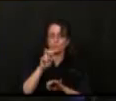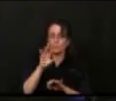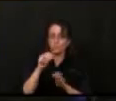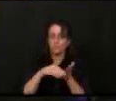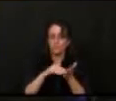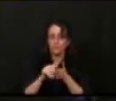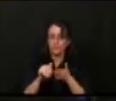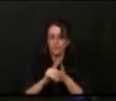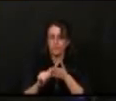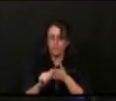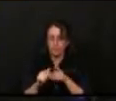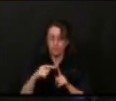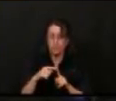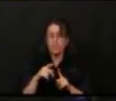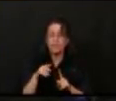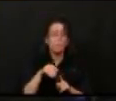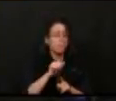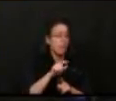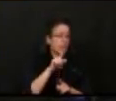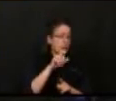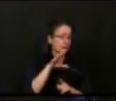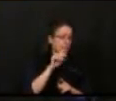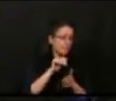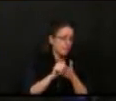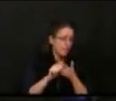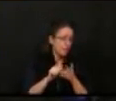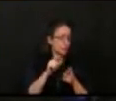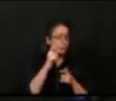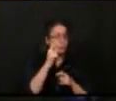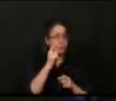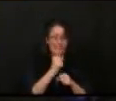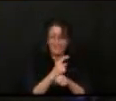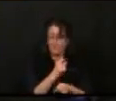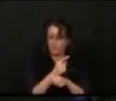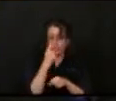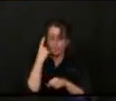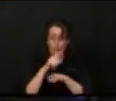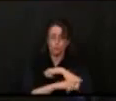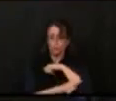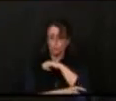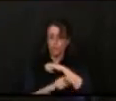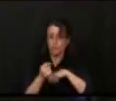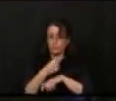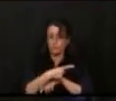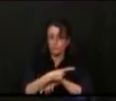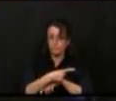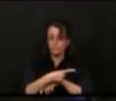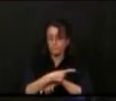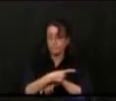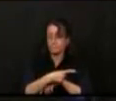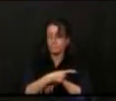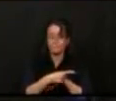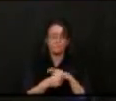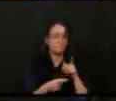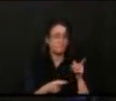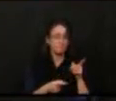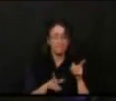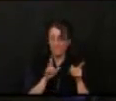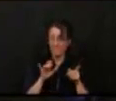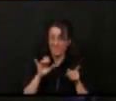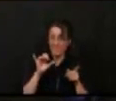about $150 a year in garbage disposal costs, that's essentially like a